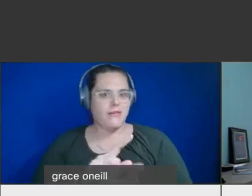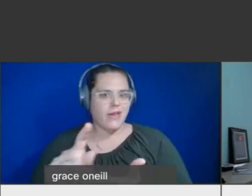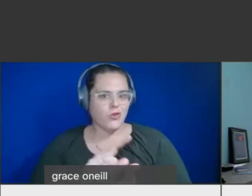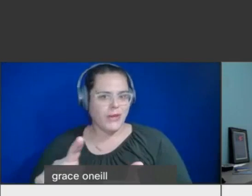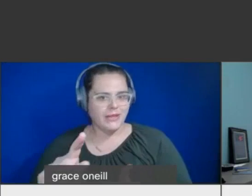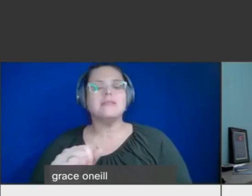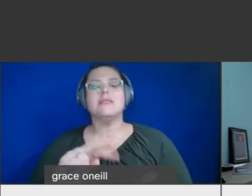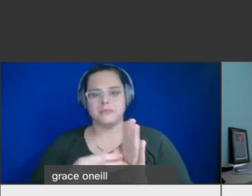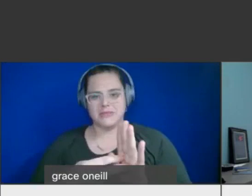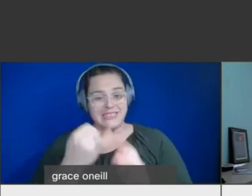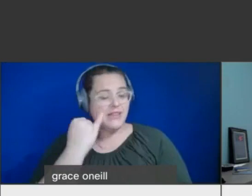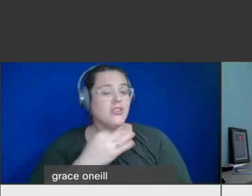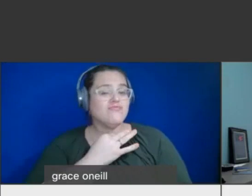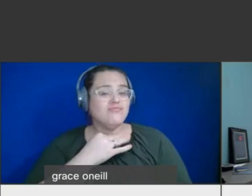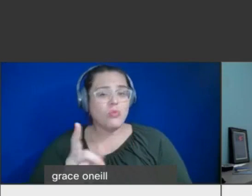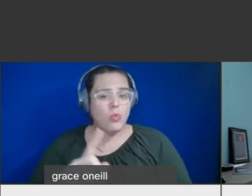coronavirus.dc.gov.